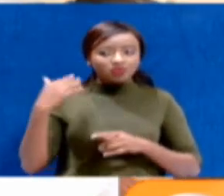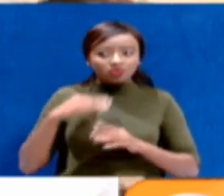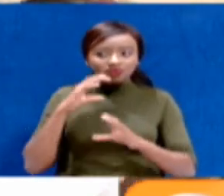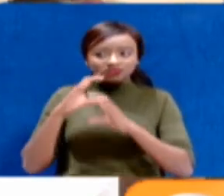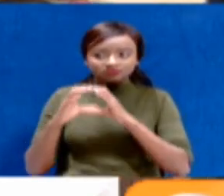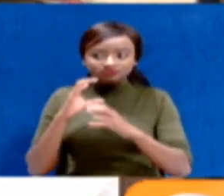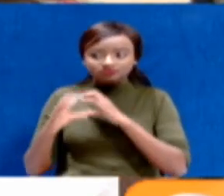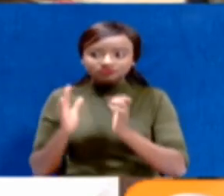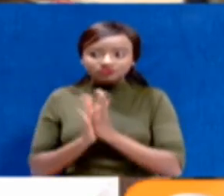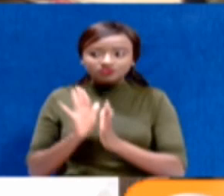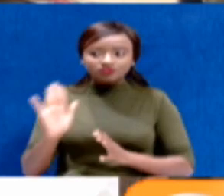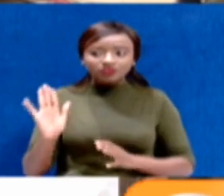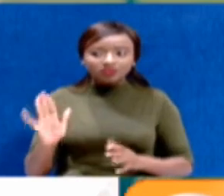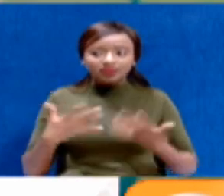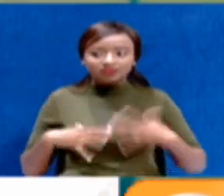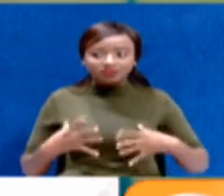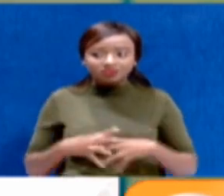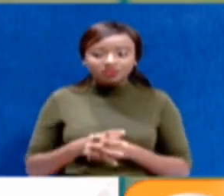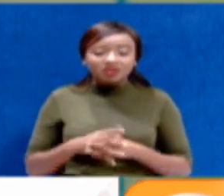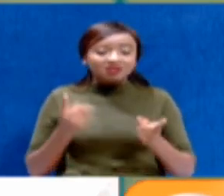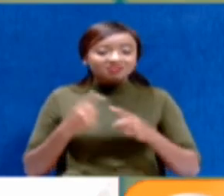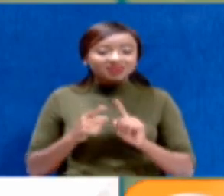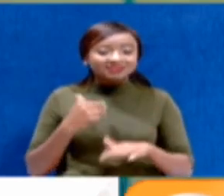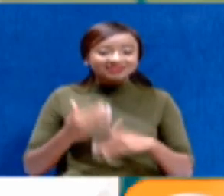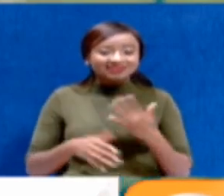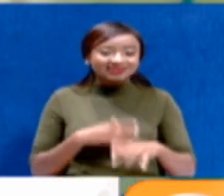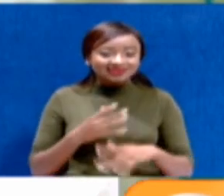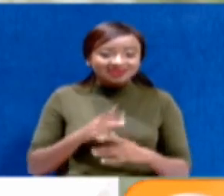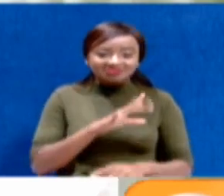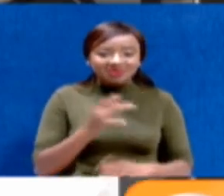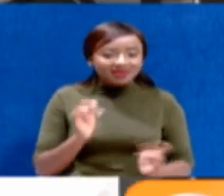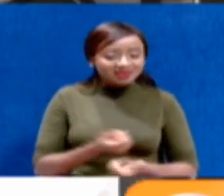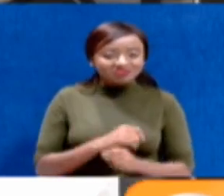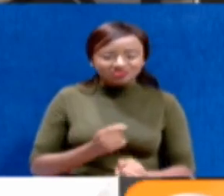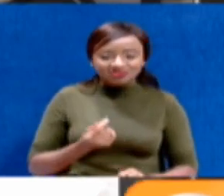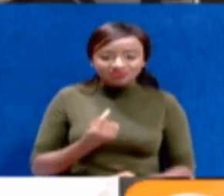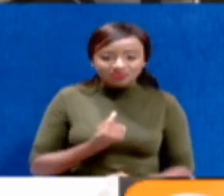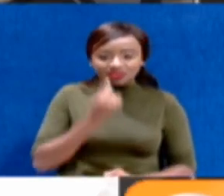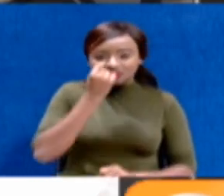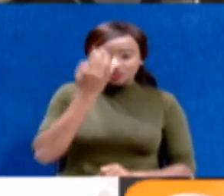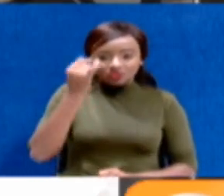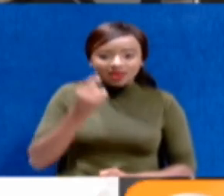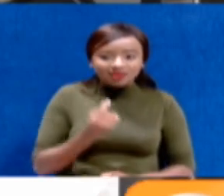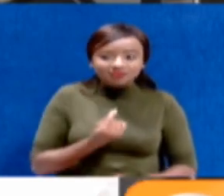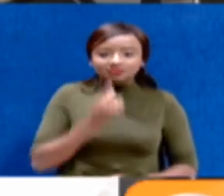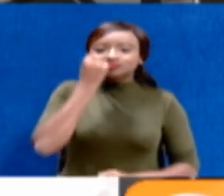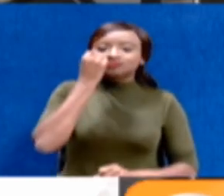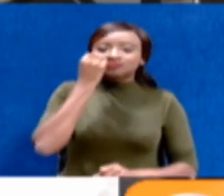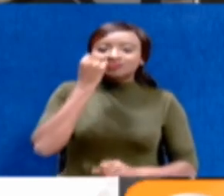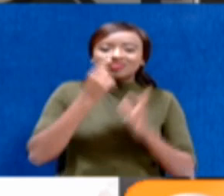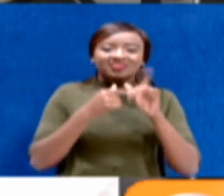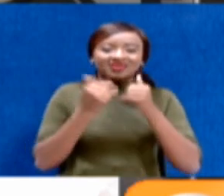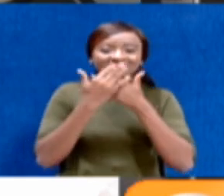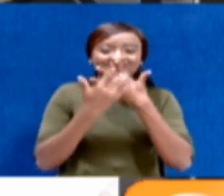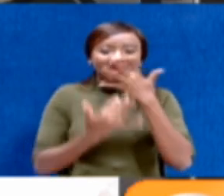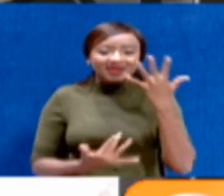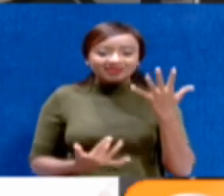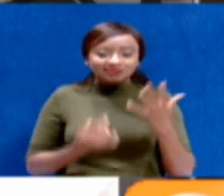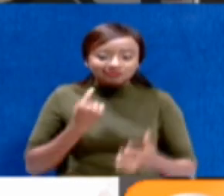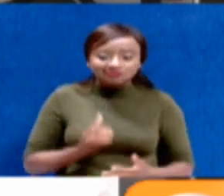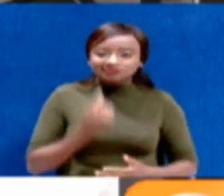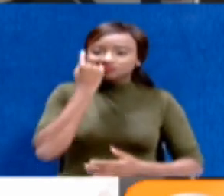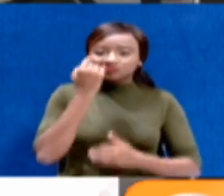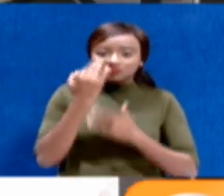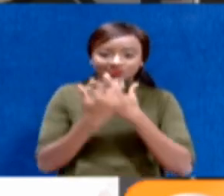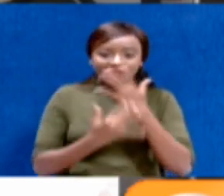test, the health workers could no longer collect his nasal pharyngeal swab. Wakitoa, na damu inaanza kumwagika. So, in